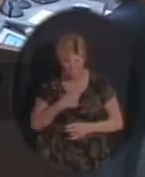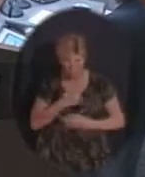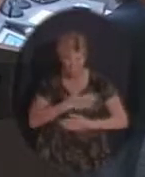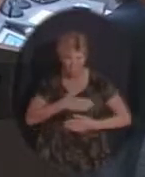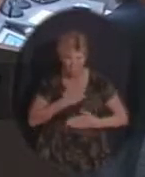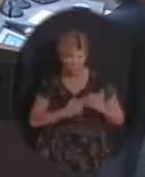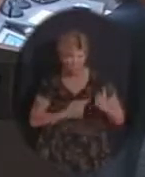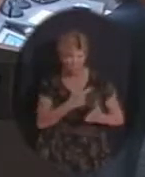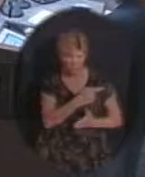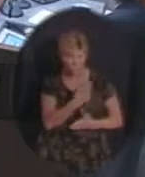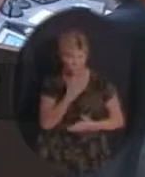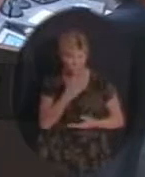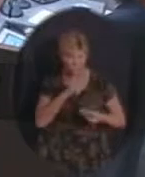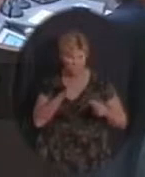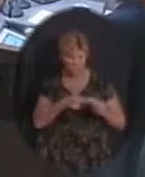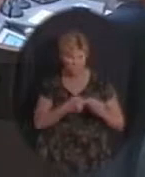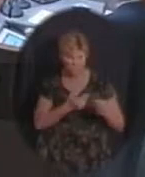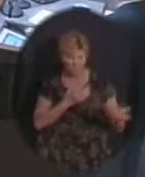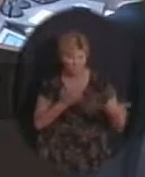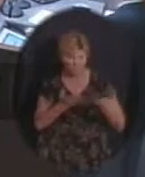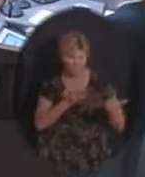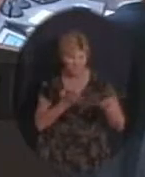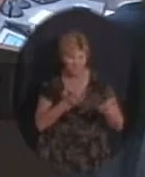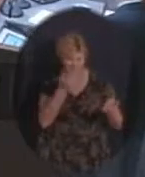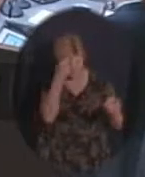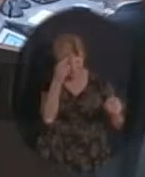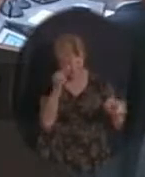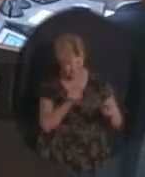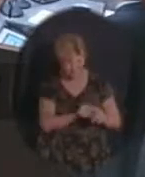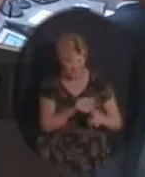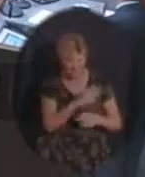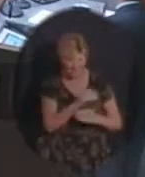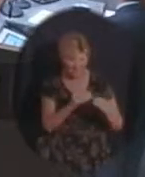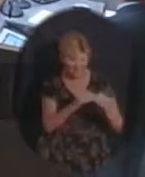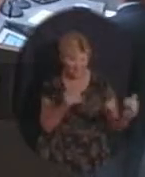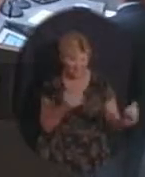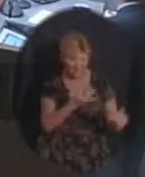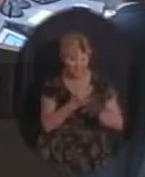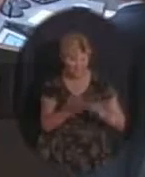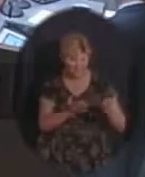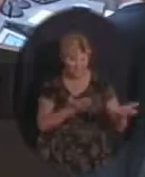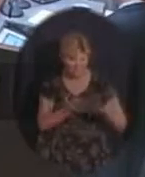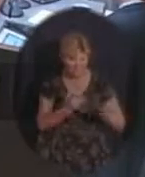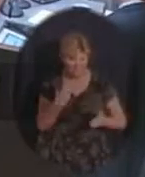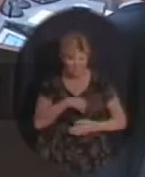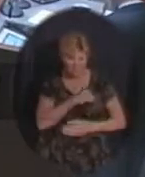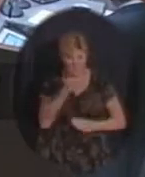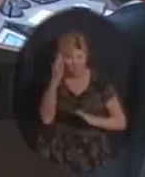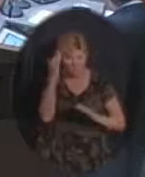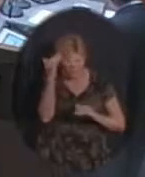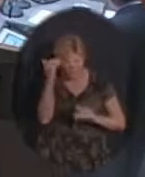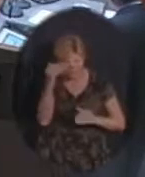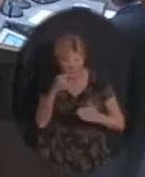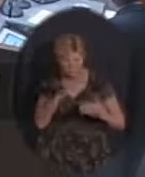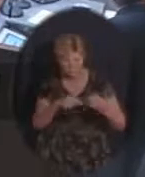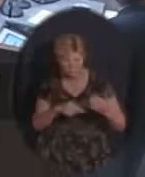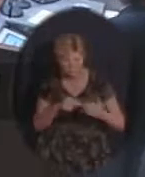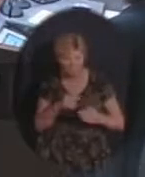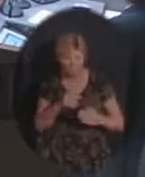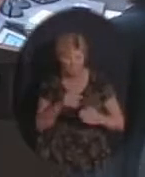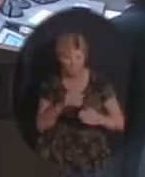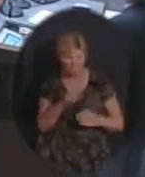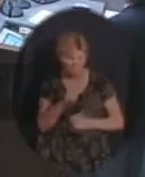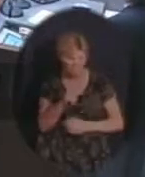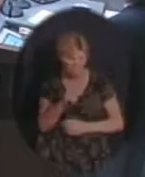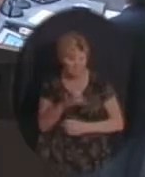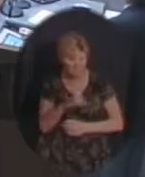service agreement and the level of service and our expectations in that regard. What's staff's role in this, and